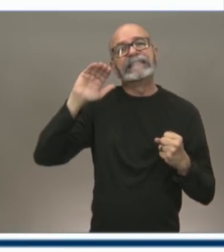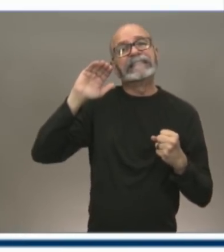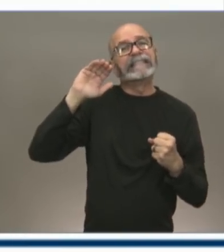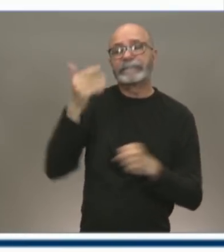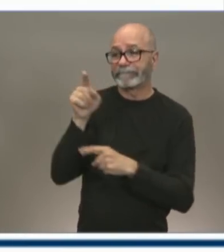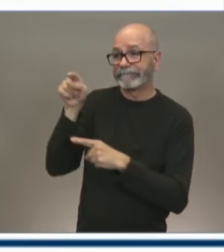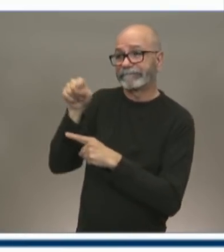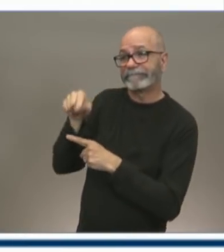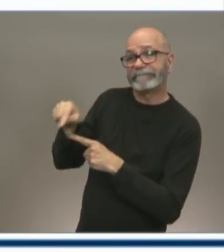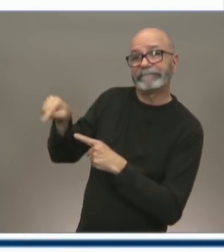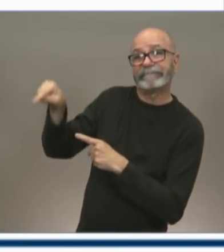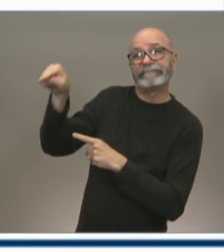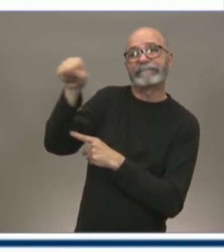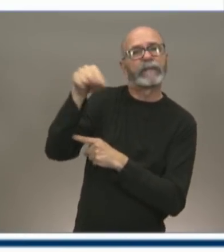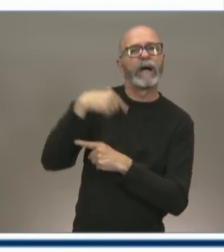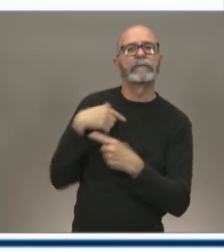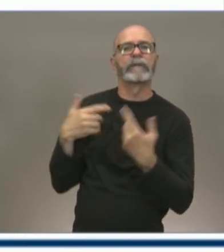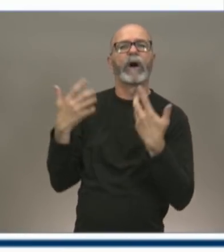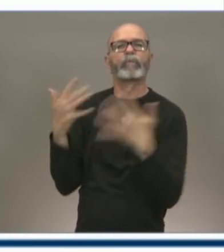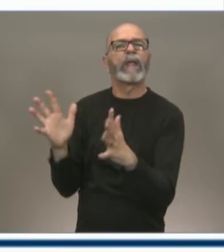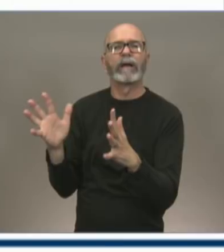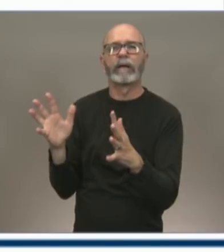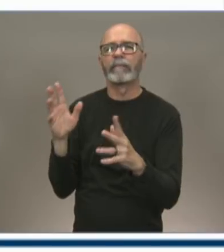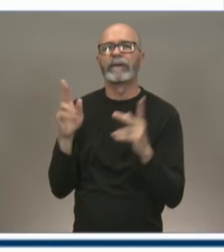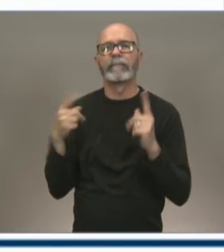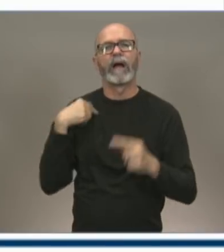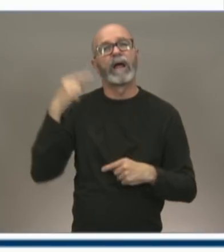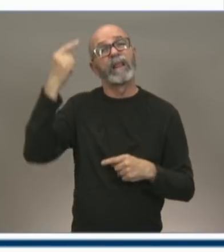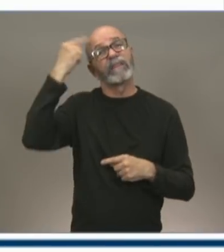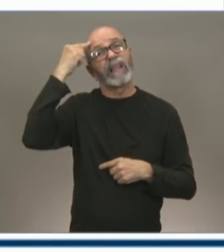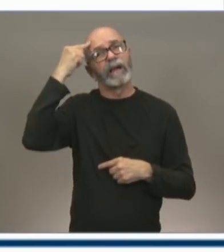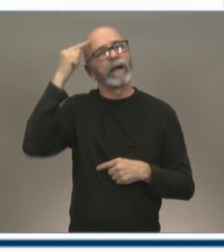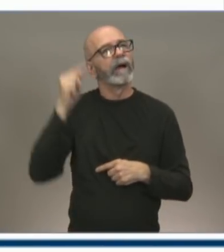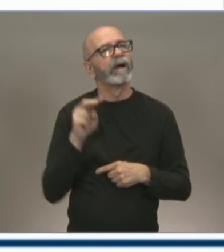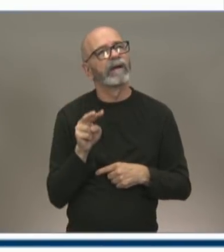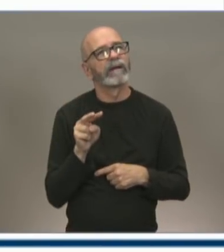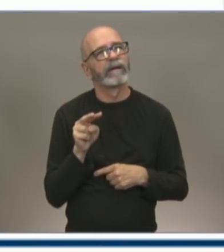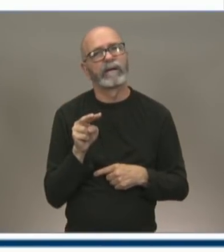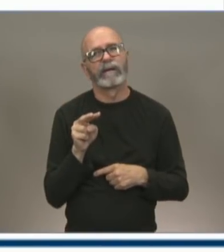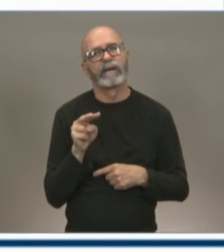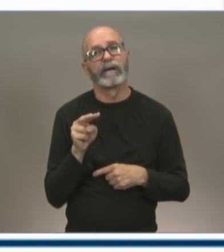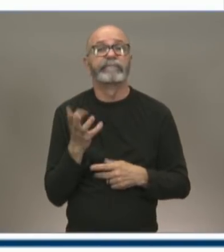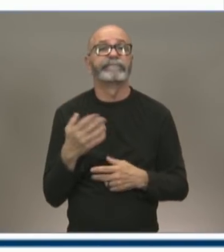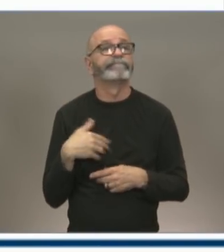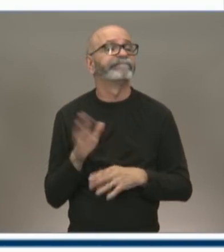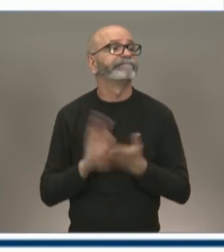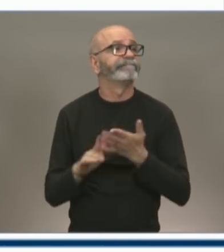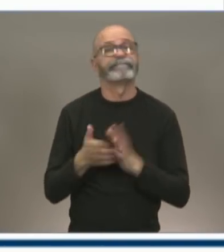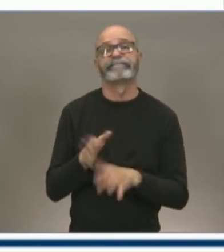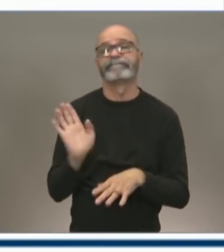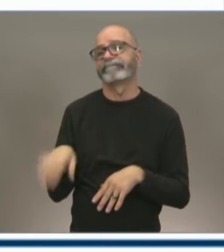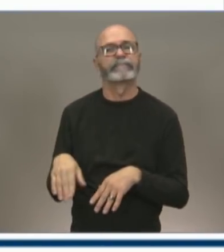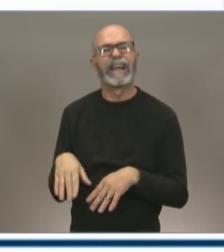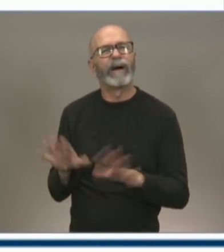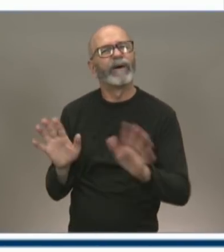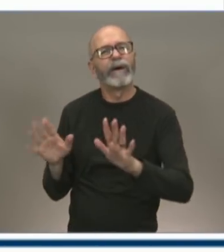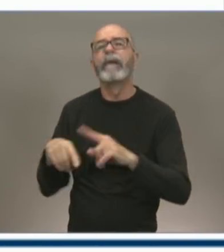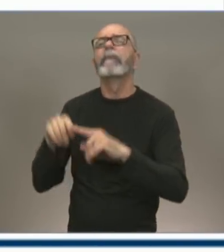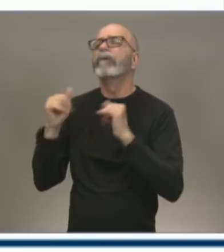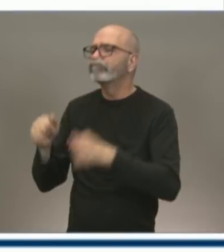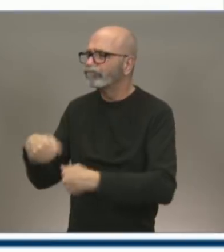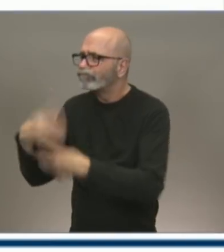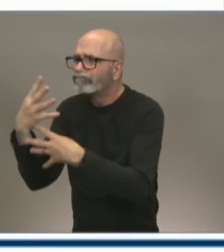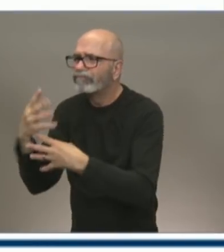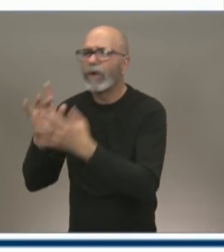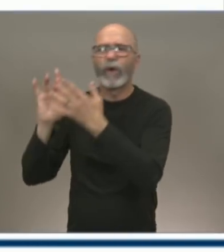anyone to dismiss the impact that we can all have by reaching out to someone else. I think that's critical. I